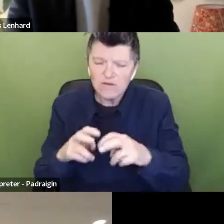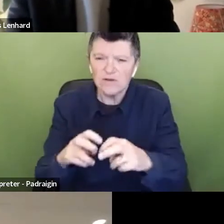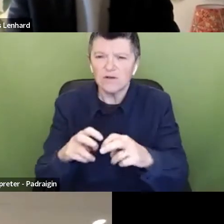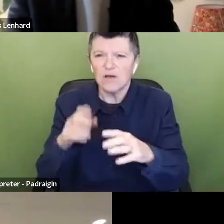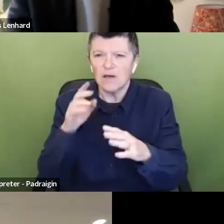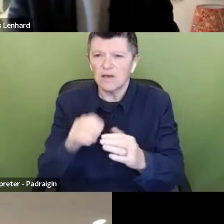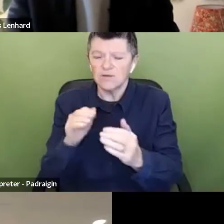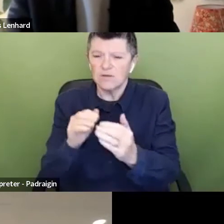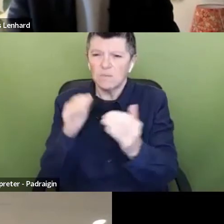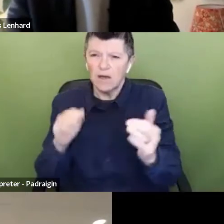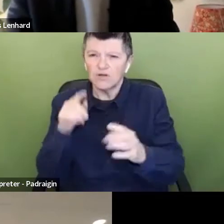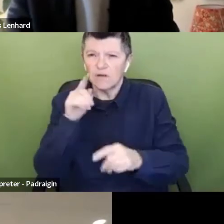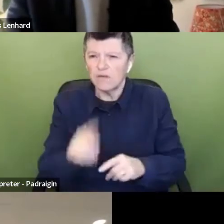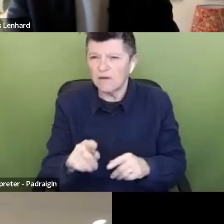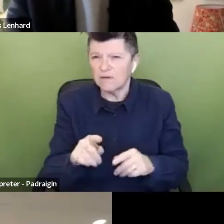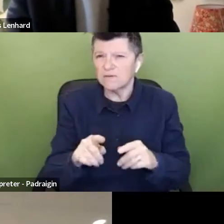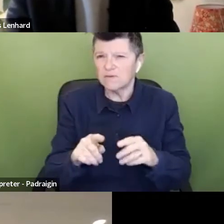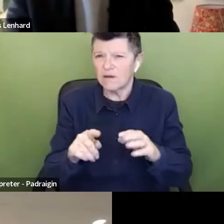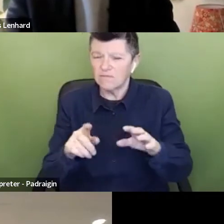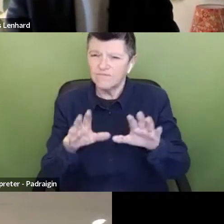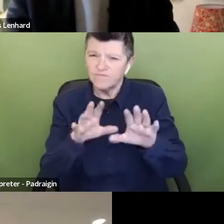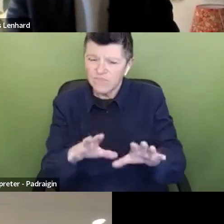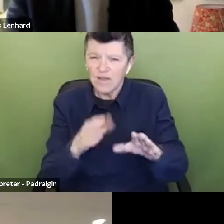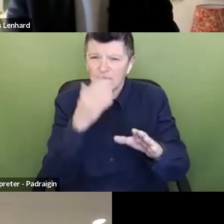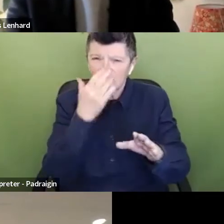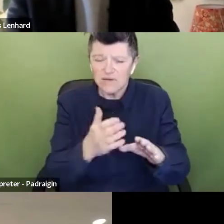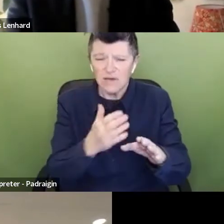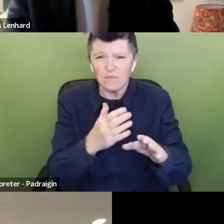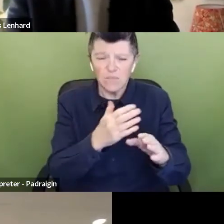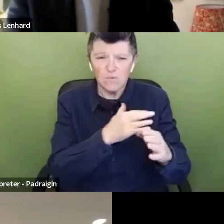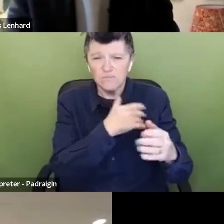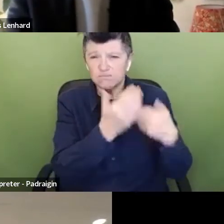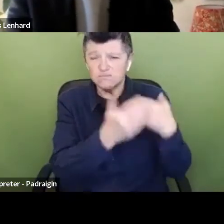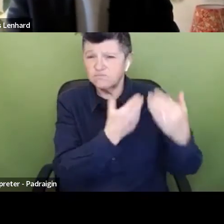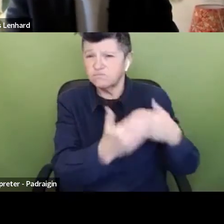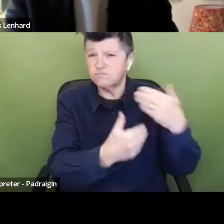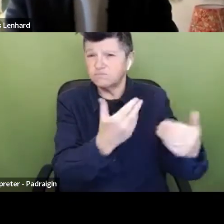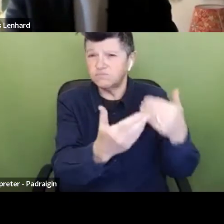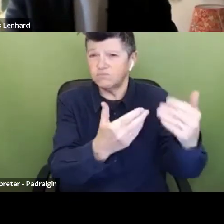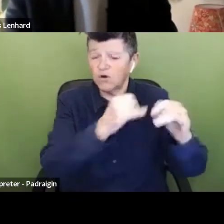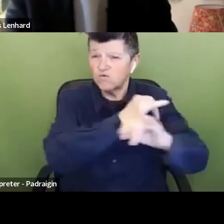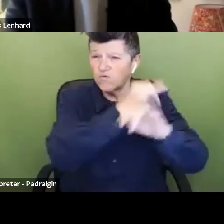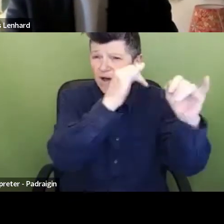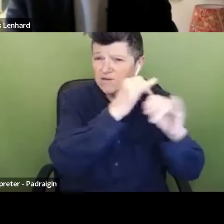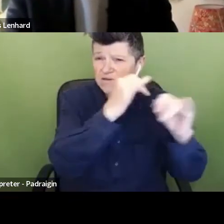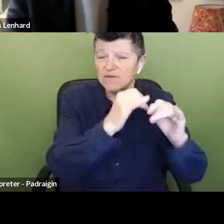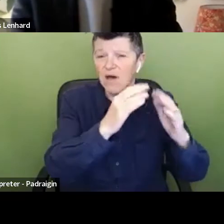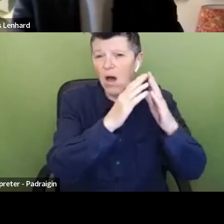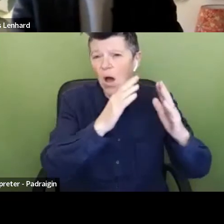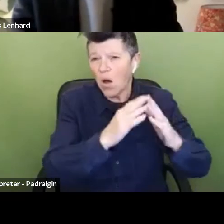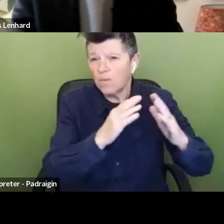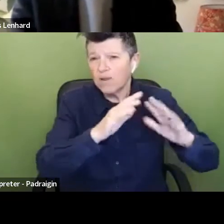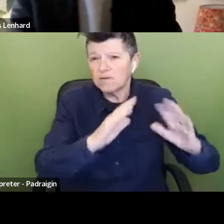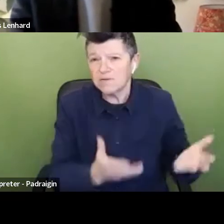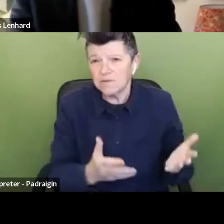seemingly timeless crisis of homelessness to the everyday acts of care and devotion on the front line.